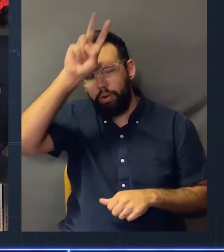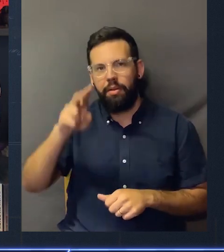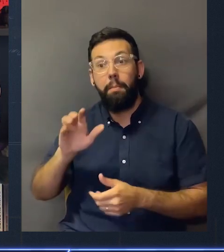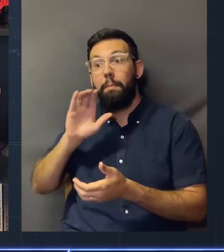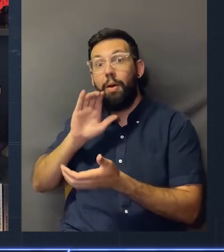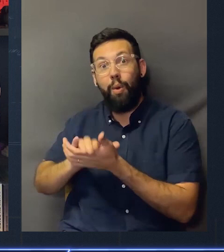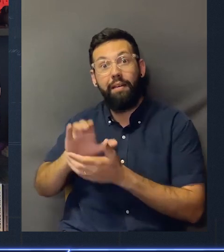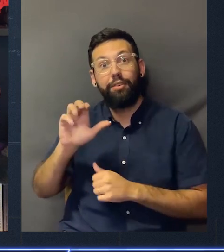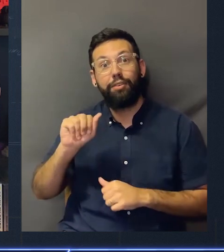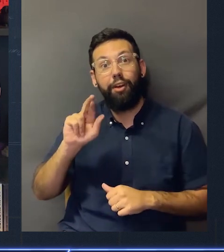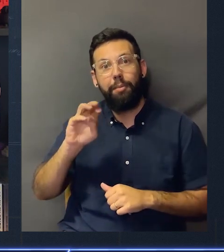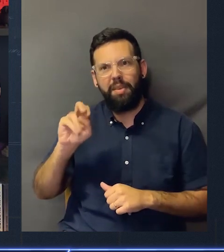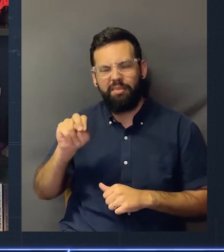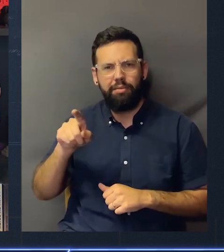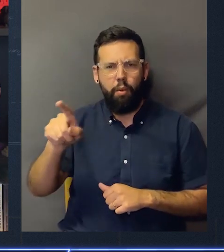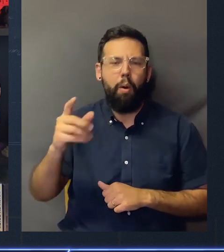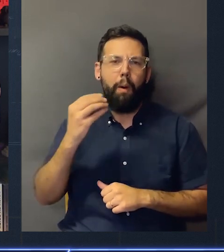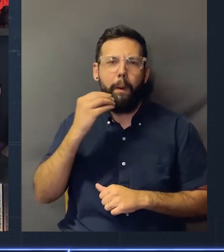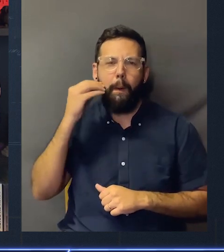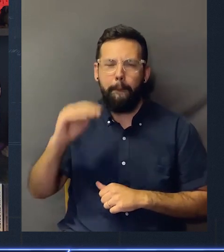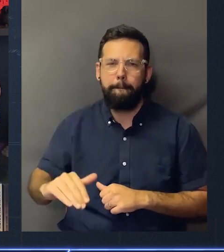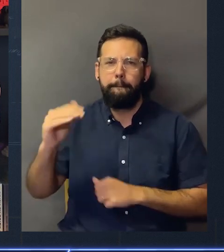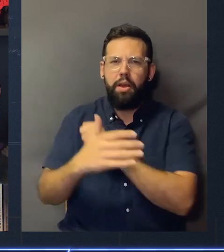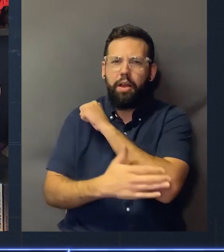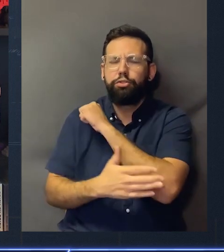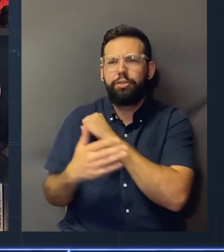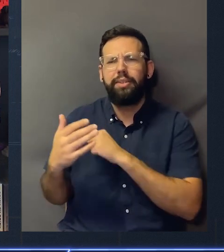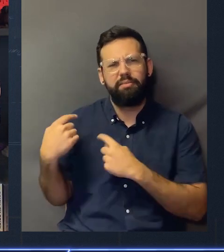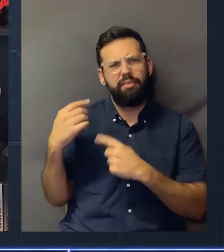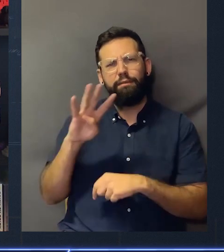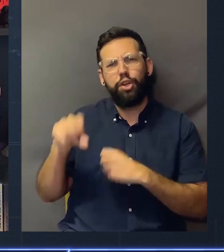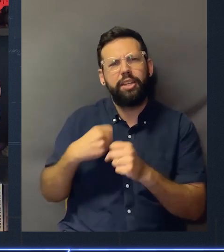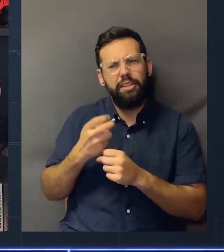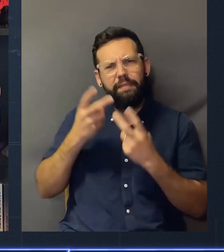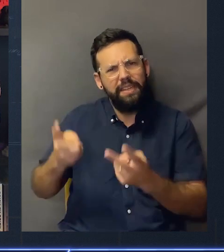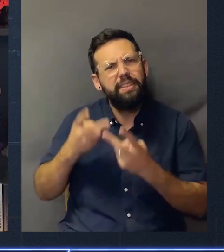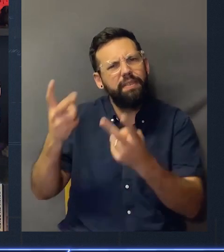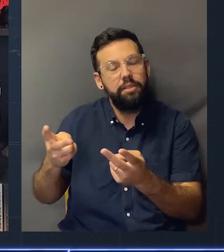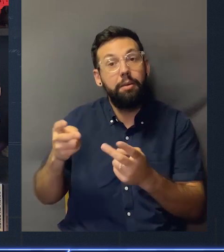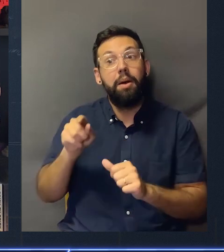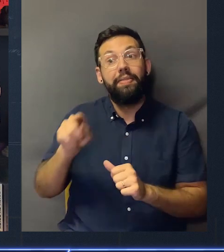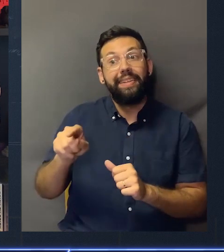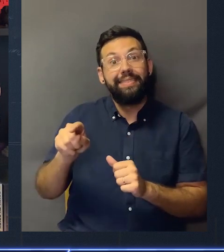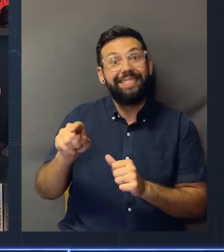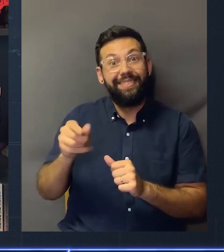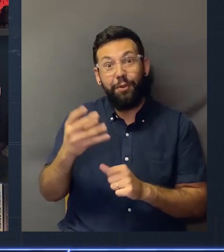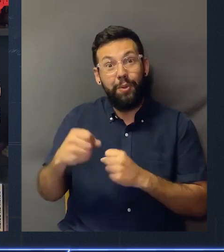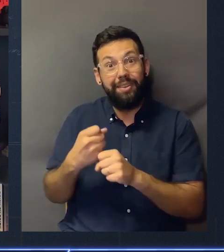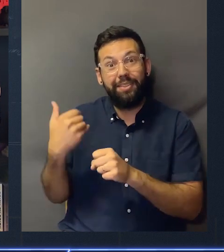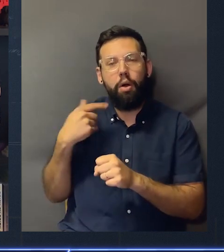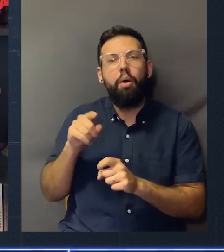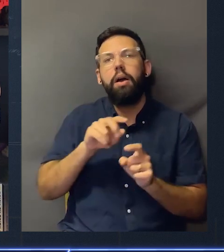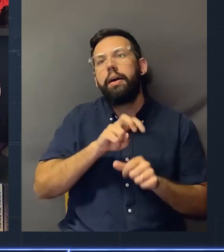the last 40 years or so. This trip was going to be just a little bit different. We took along some friends and then some friends